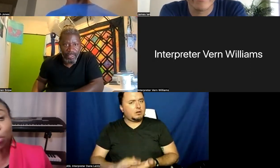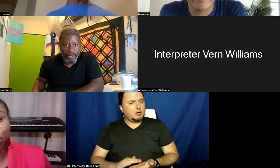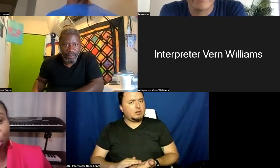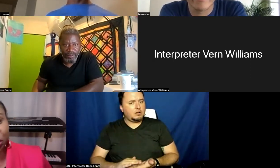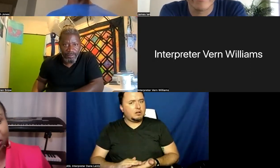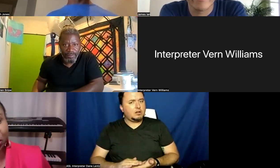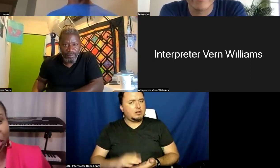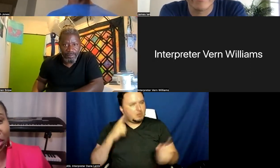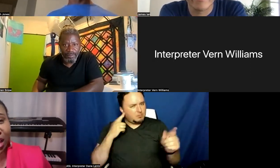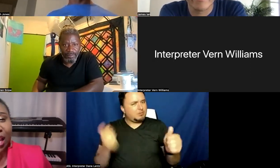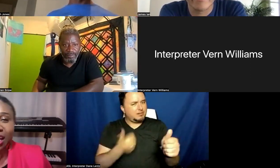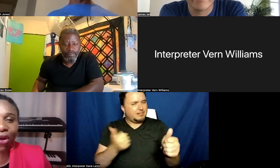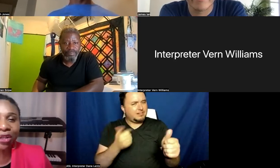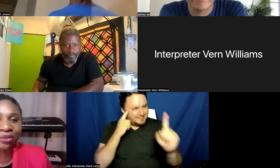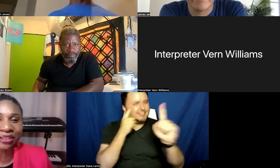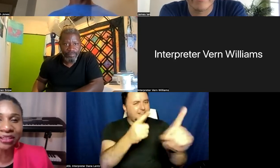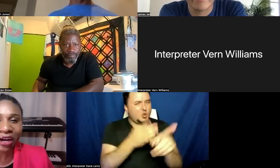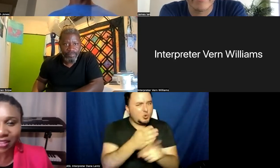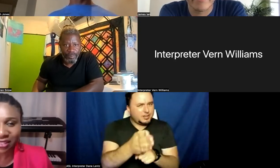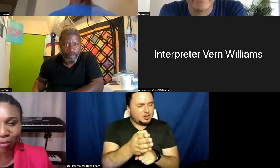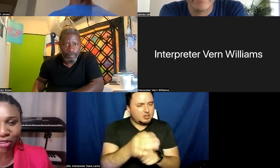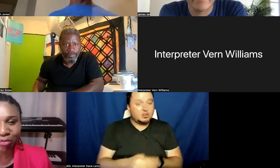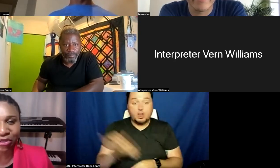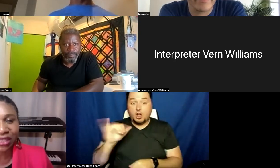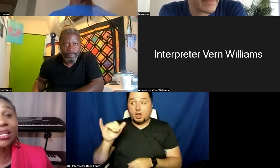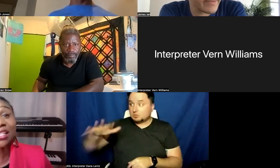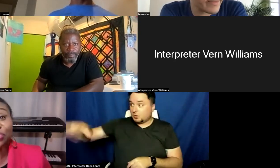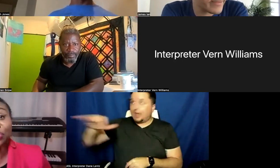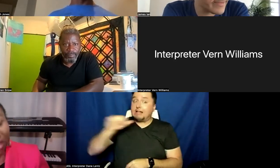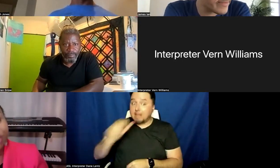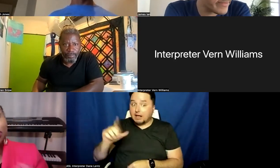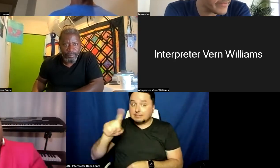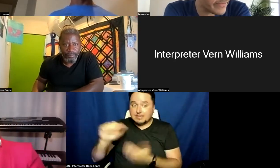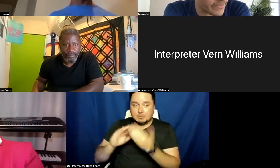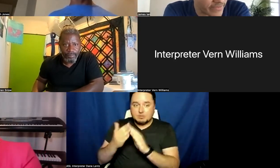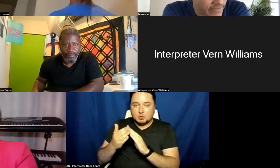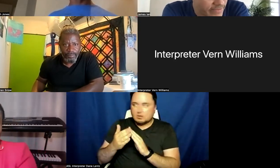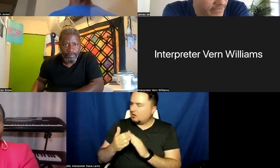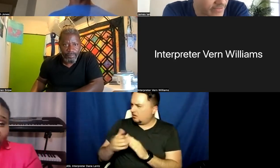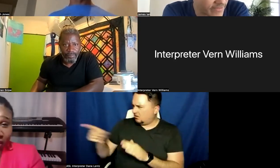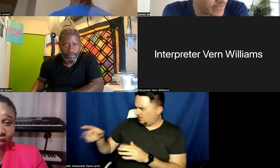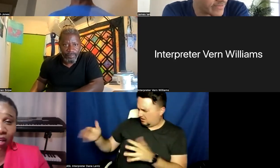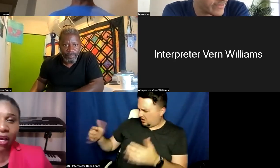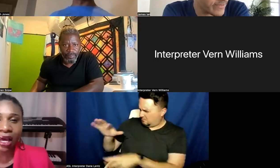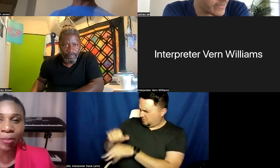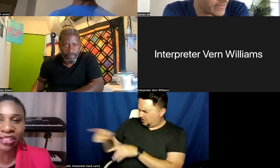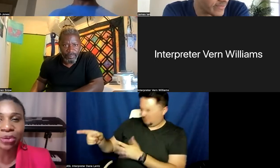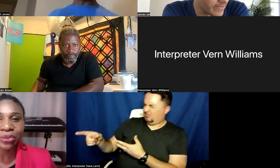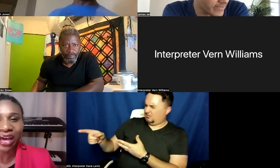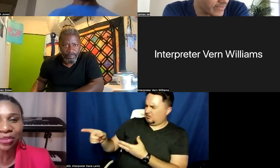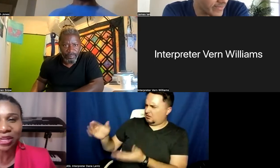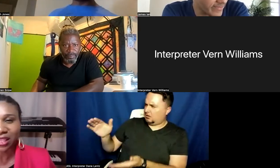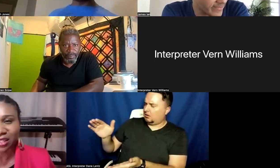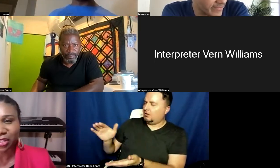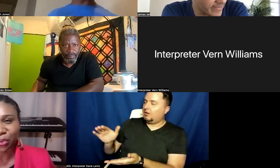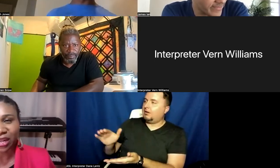to pursue this career. And it'll also get the non-disabled community less afraid to book people like us. And so